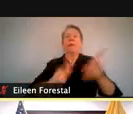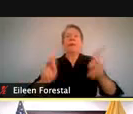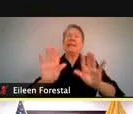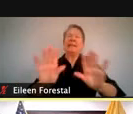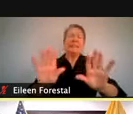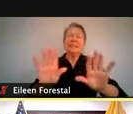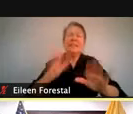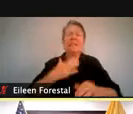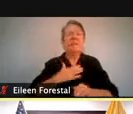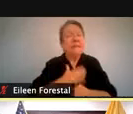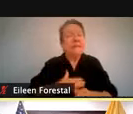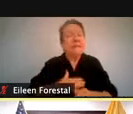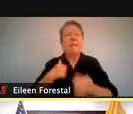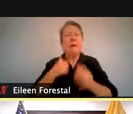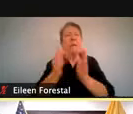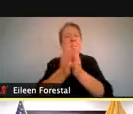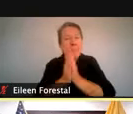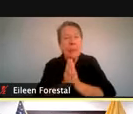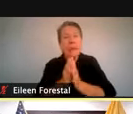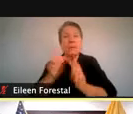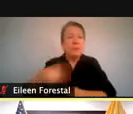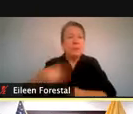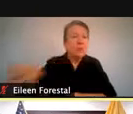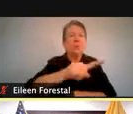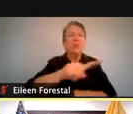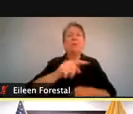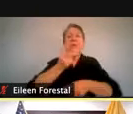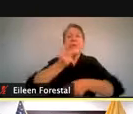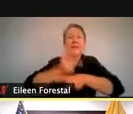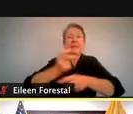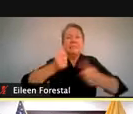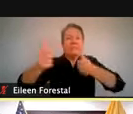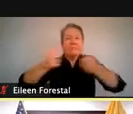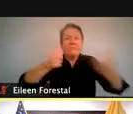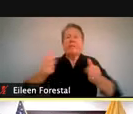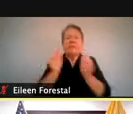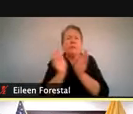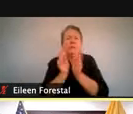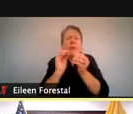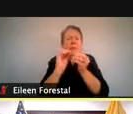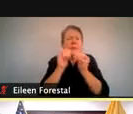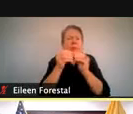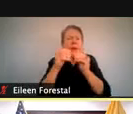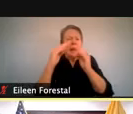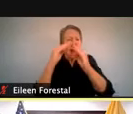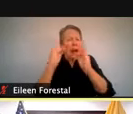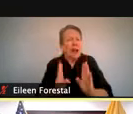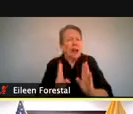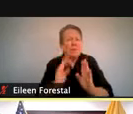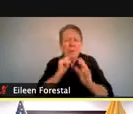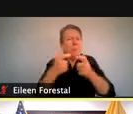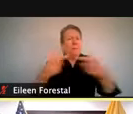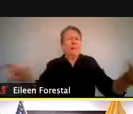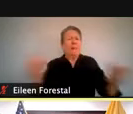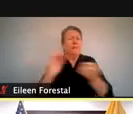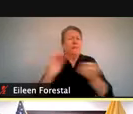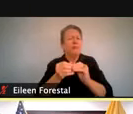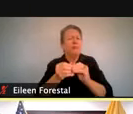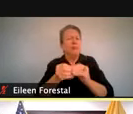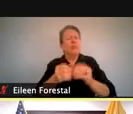back to that level of vigilance that you showed 6 months ago so that we can beat back this second wave. And in